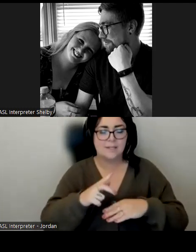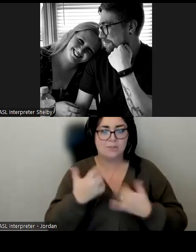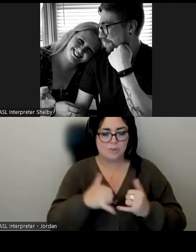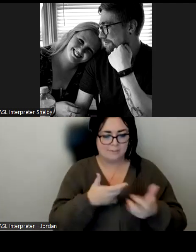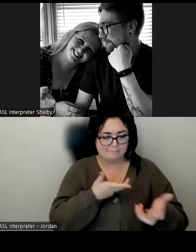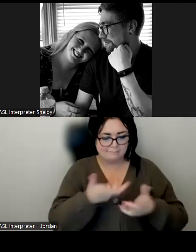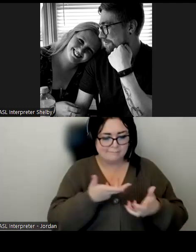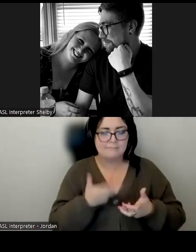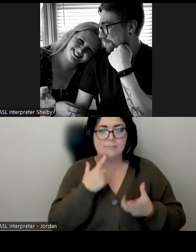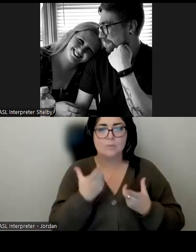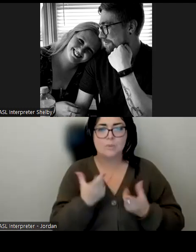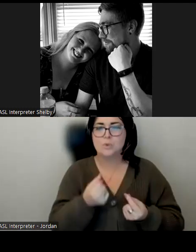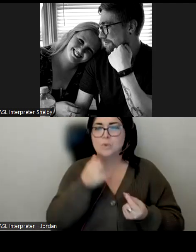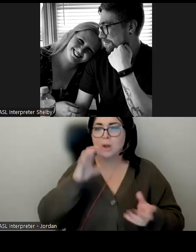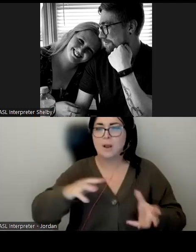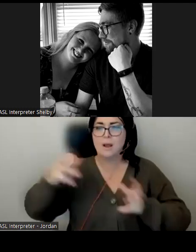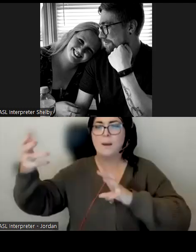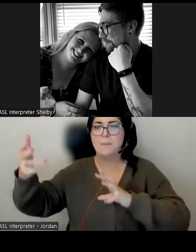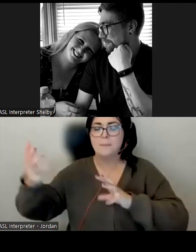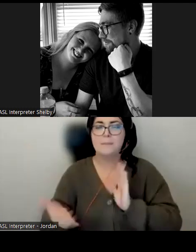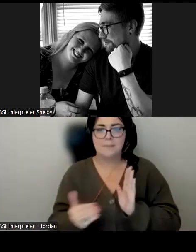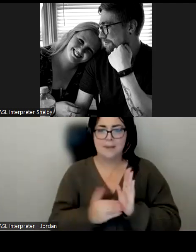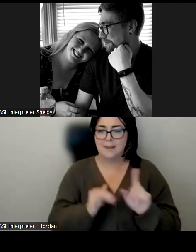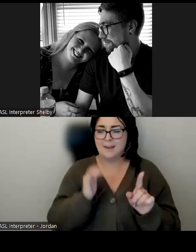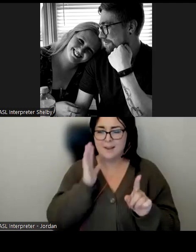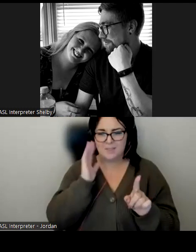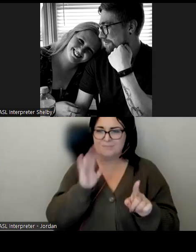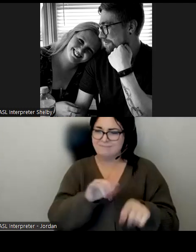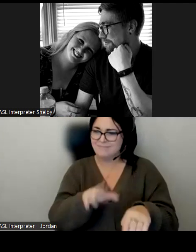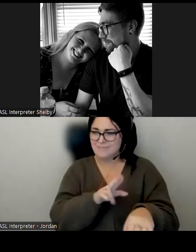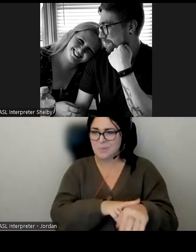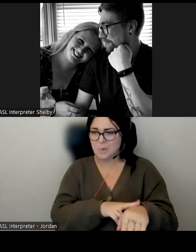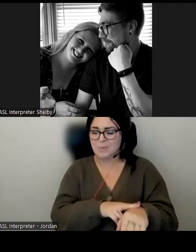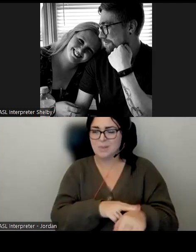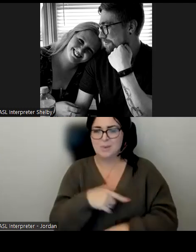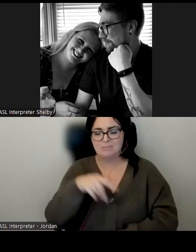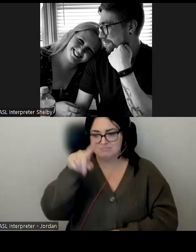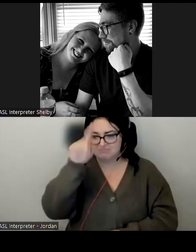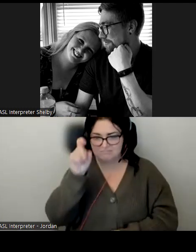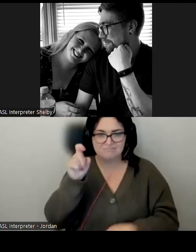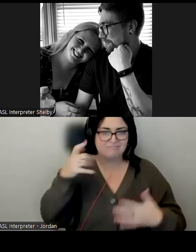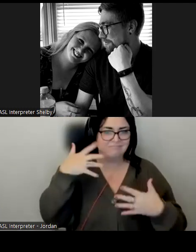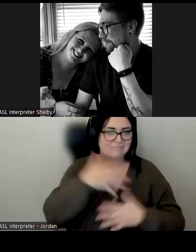distressing, but know that a certain amount of anxiety and fear and questioning are quite normal.